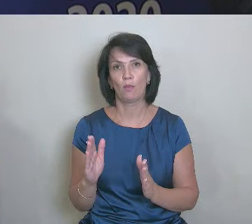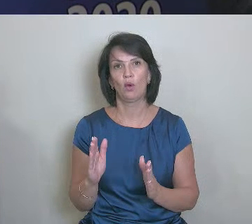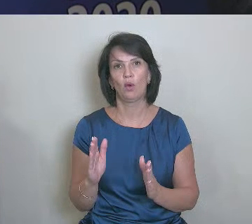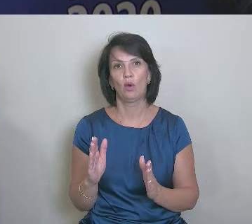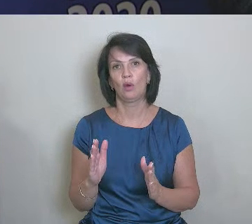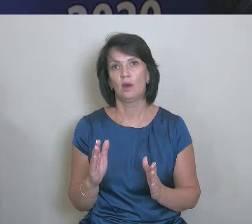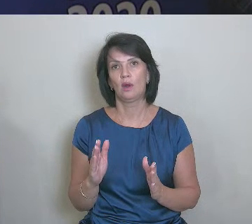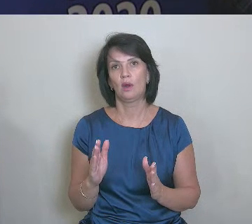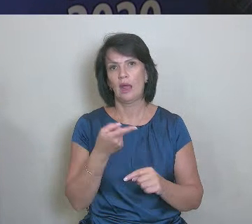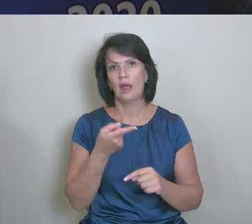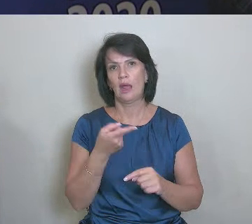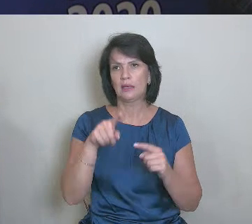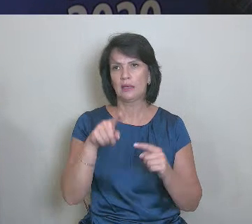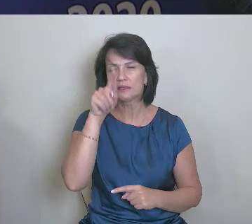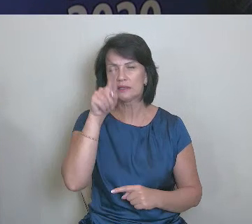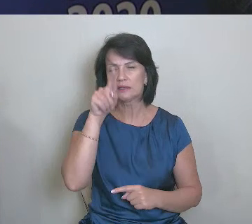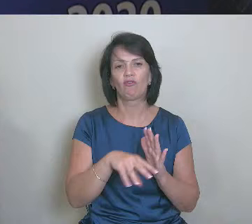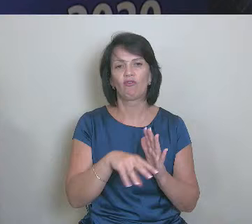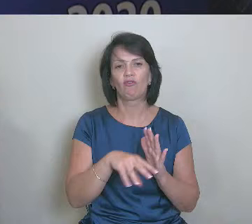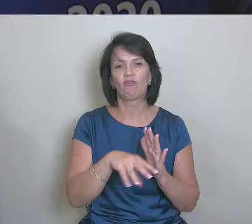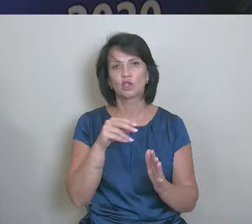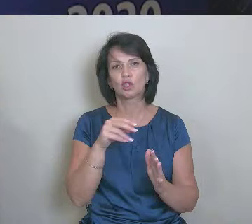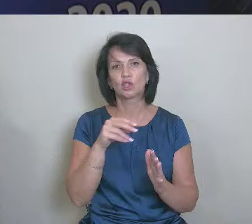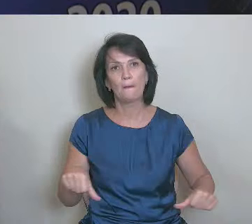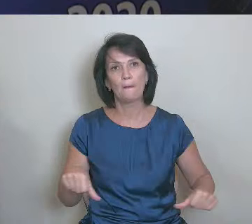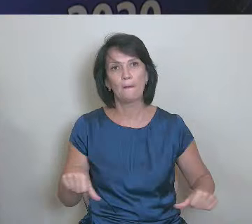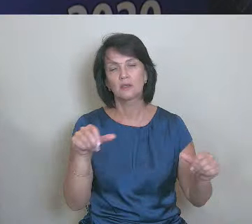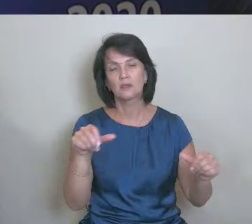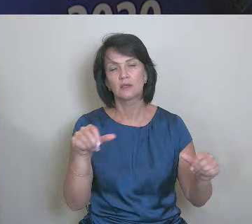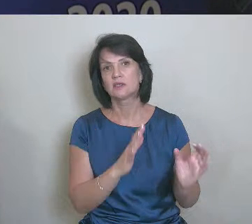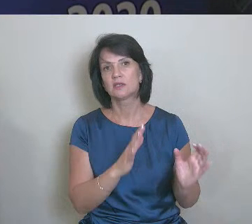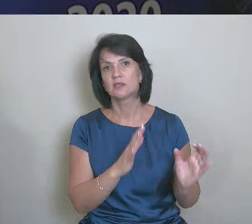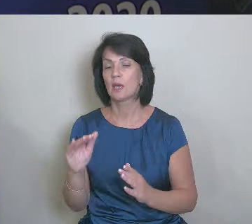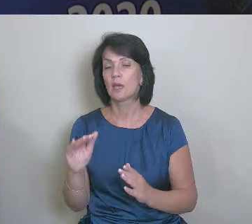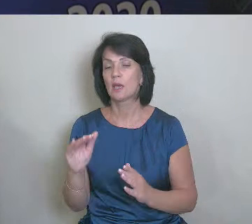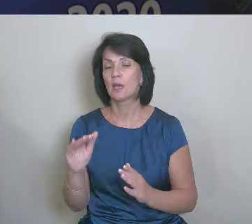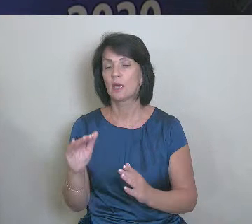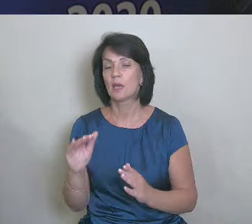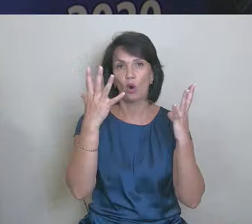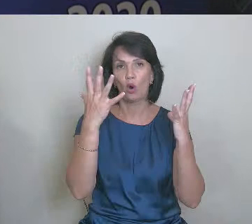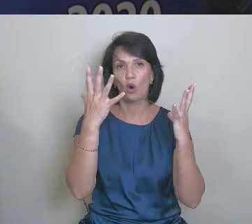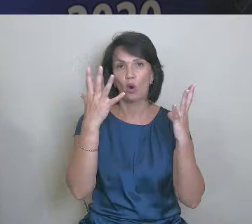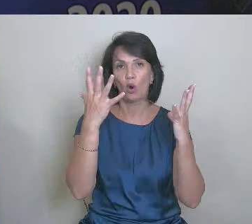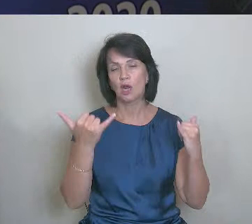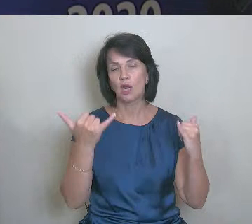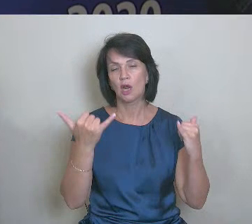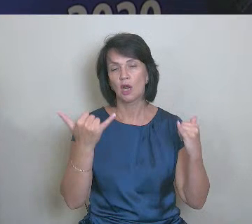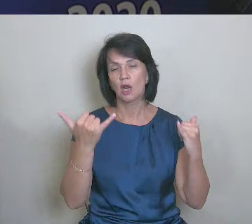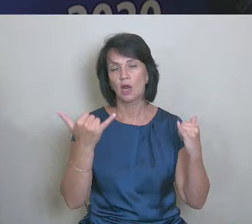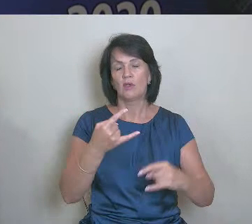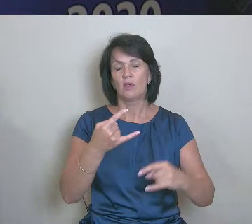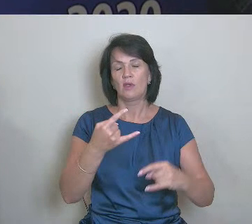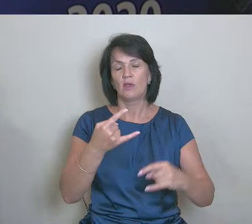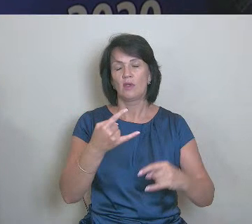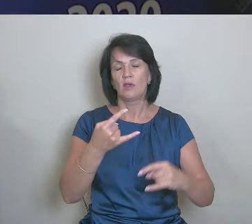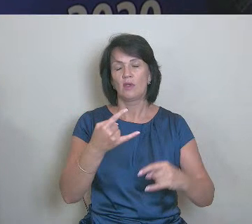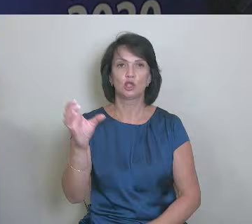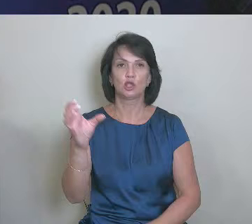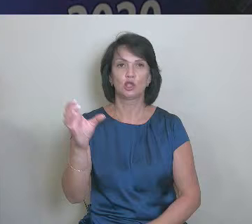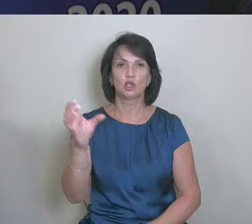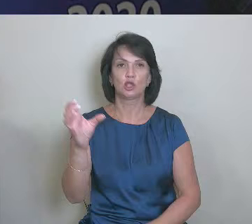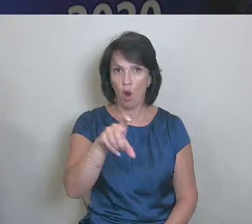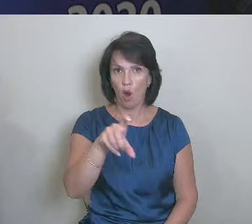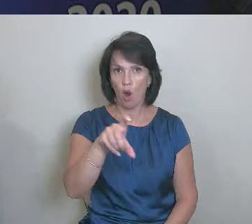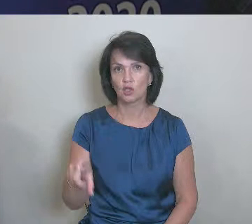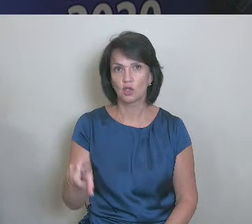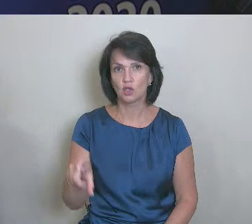their influence on the election system and the electoral commission's design. Dear